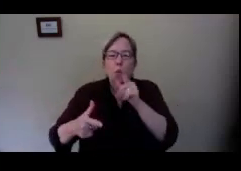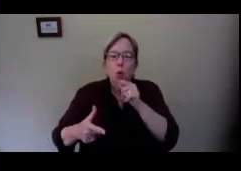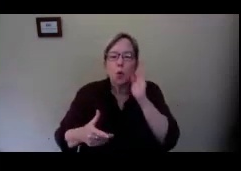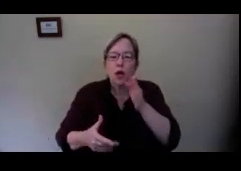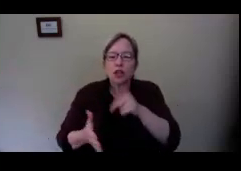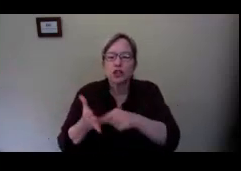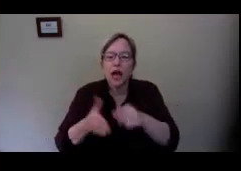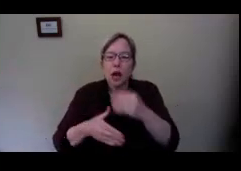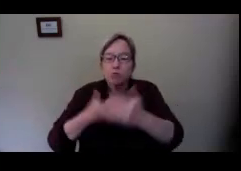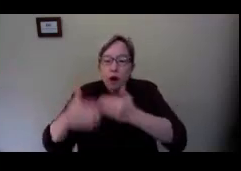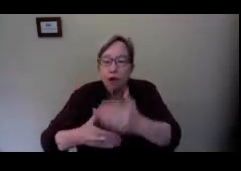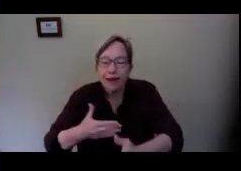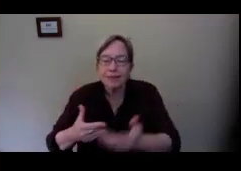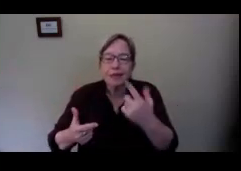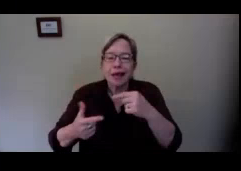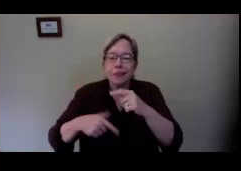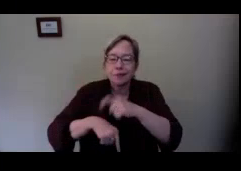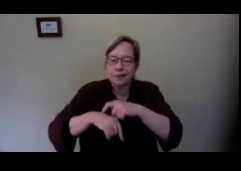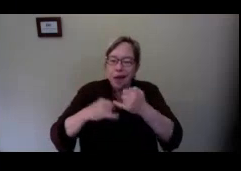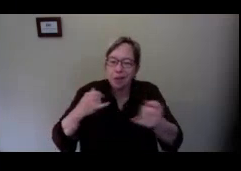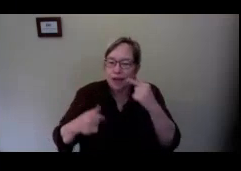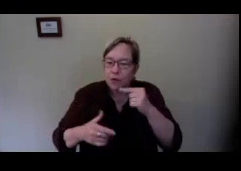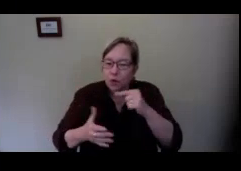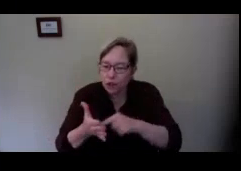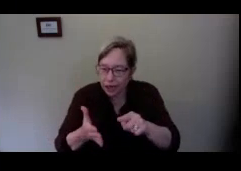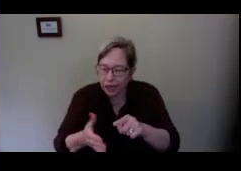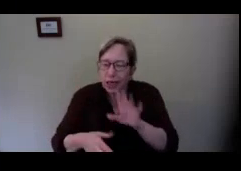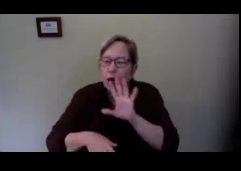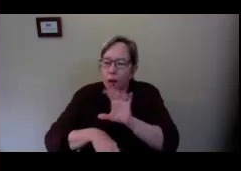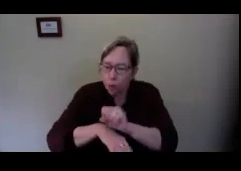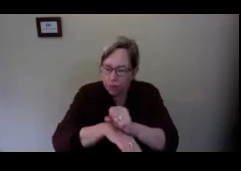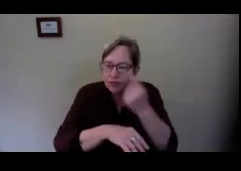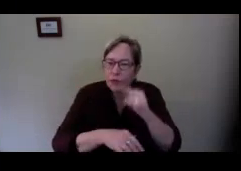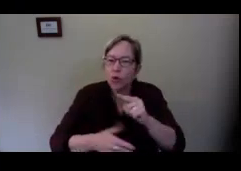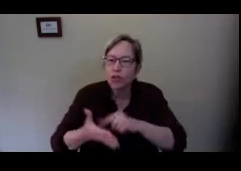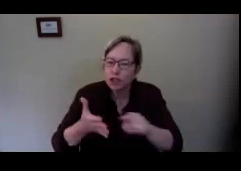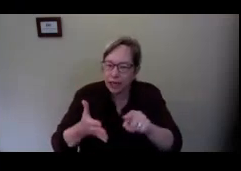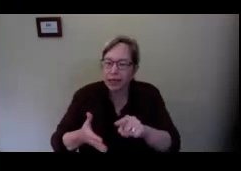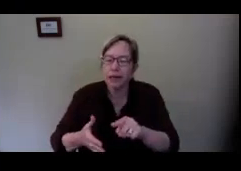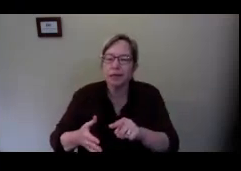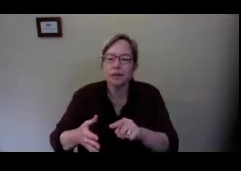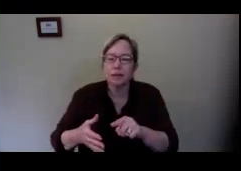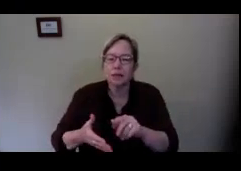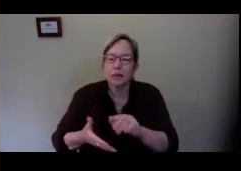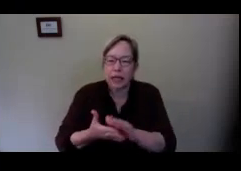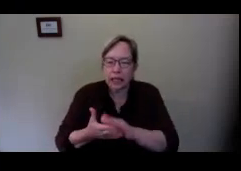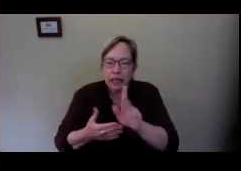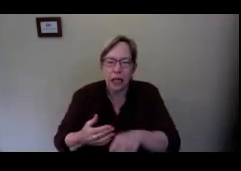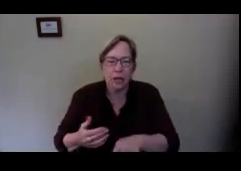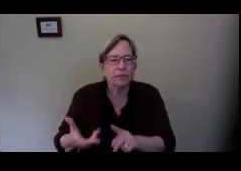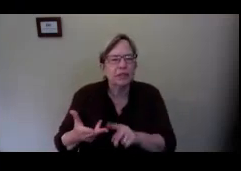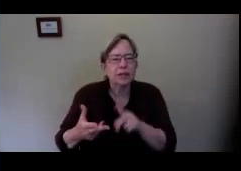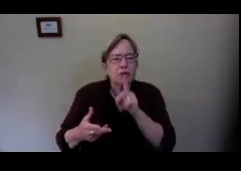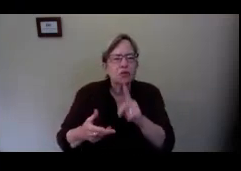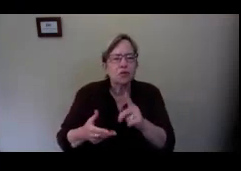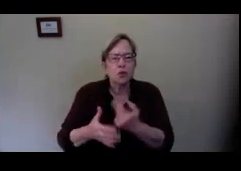good to have appointments set for that. Clearly communicate about what services tenant is